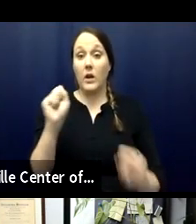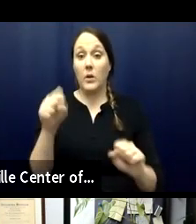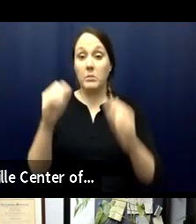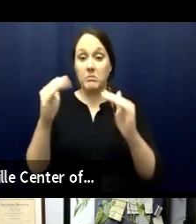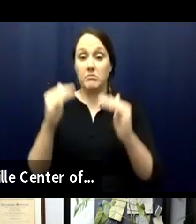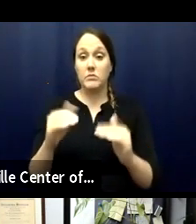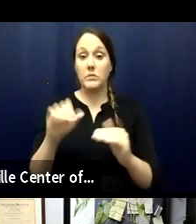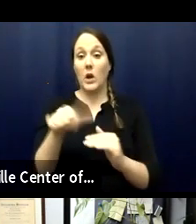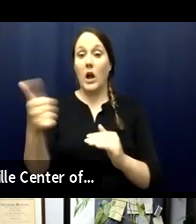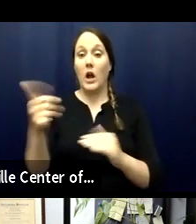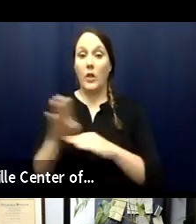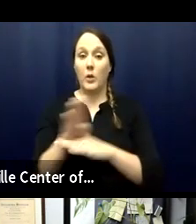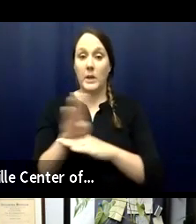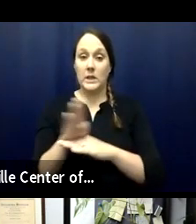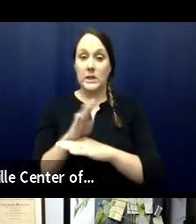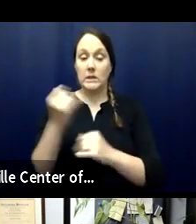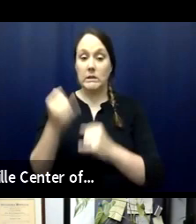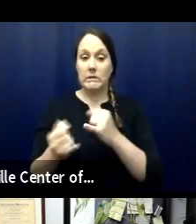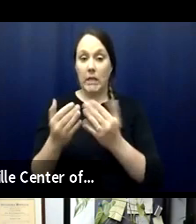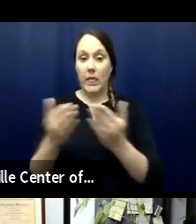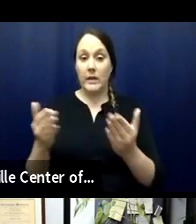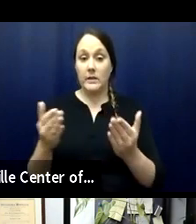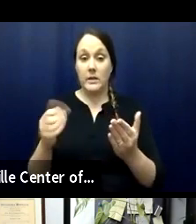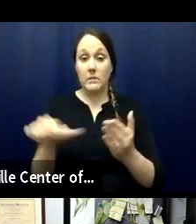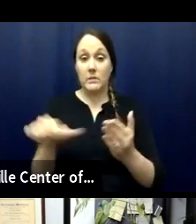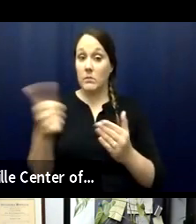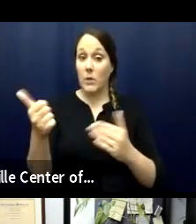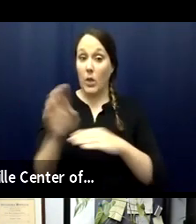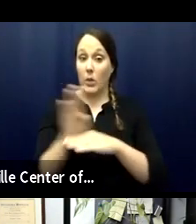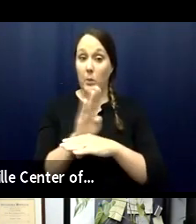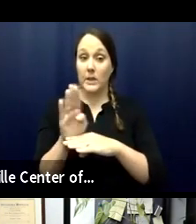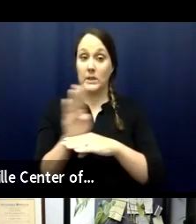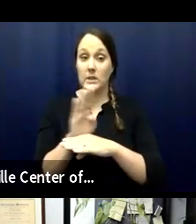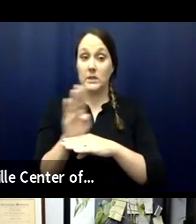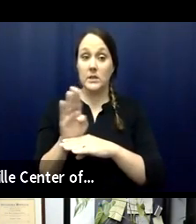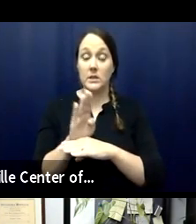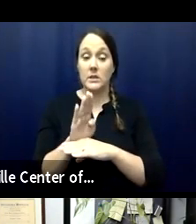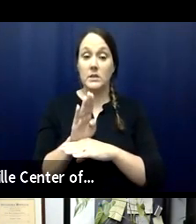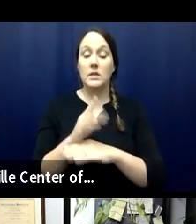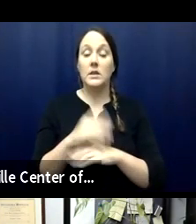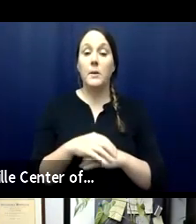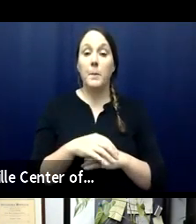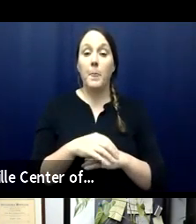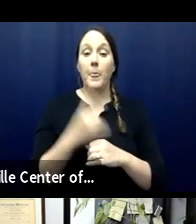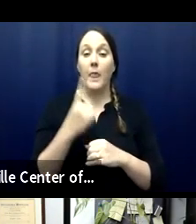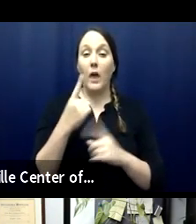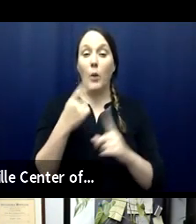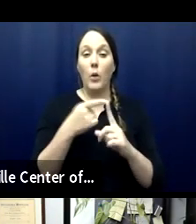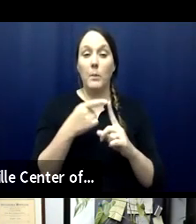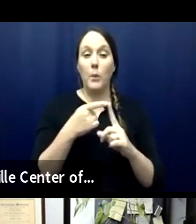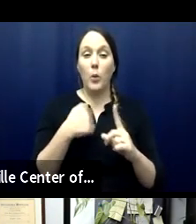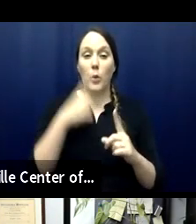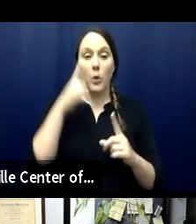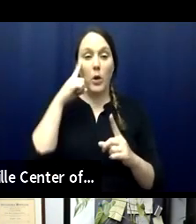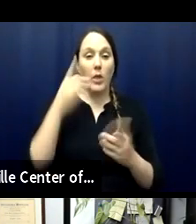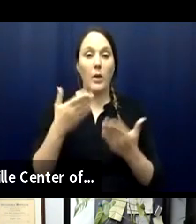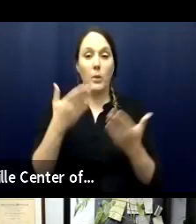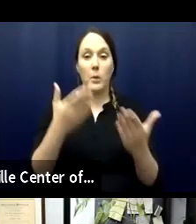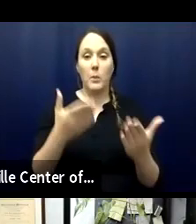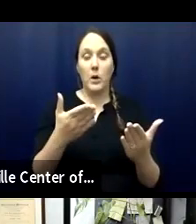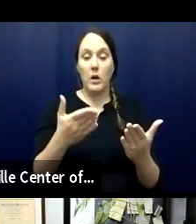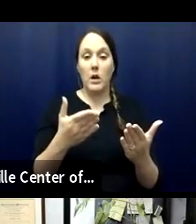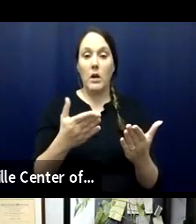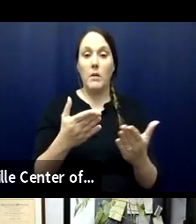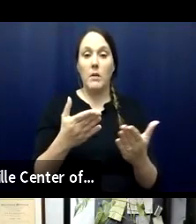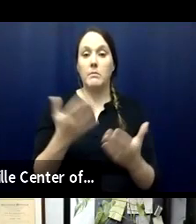the sort of the last thing. Any other business? One point that I think was brought up, or maybe we